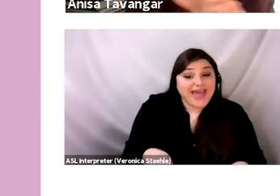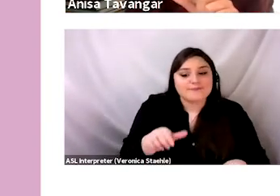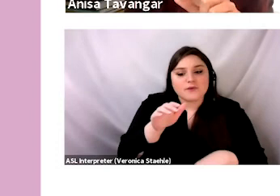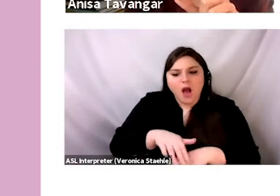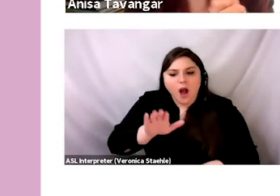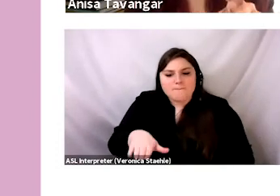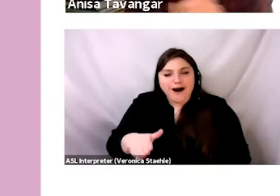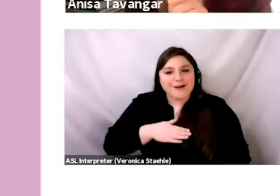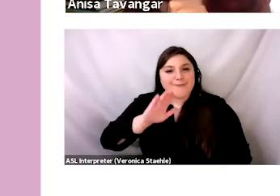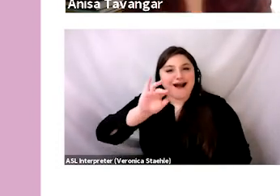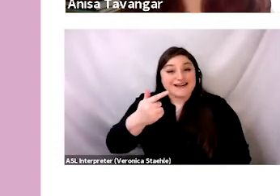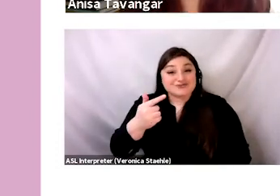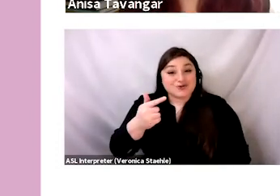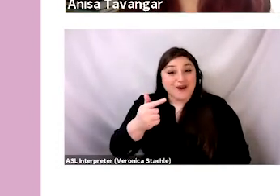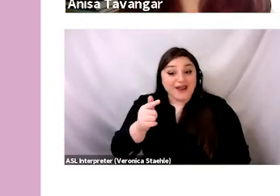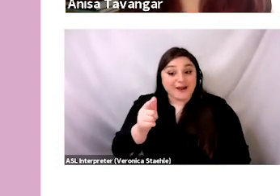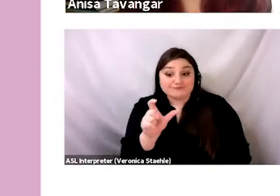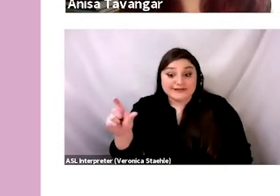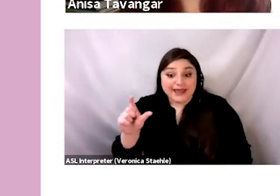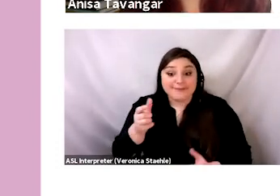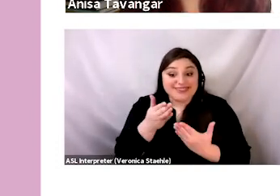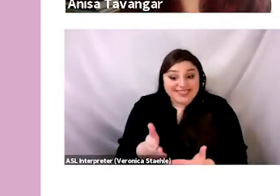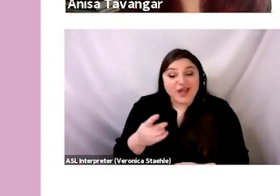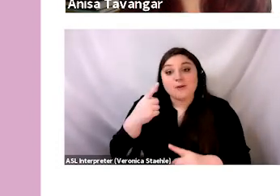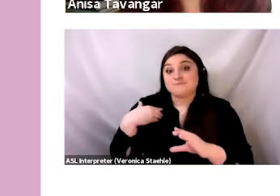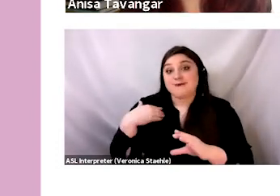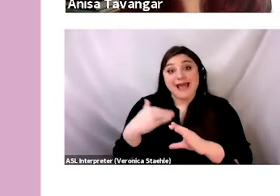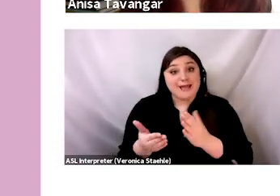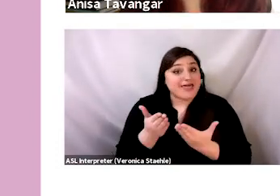my Instagram handle and my email address. And